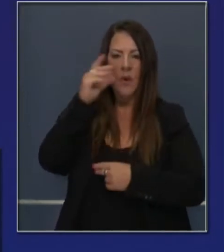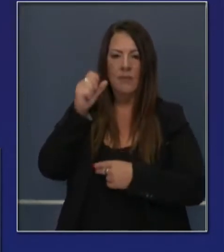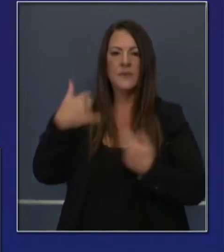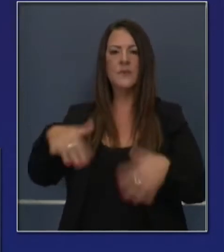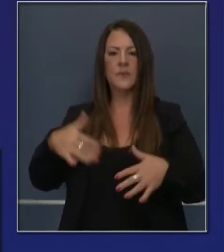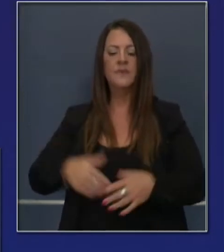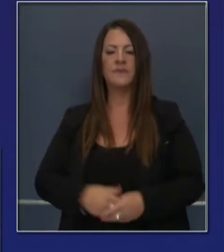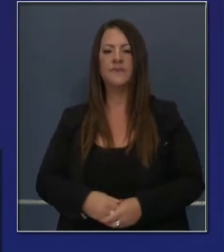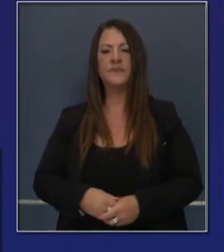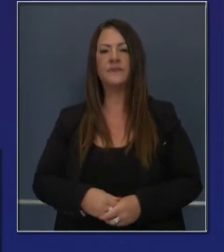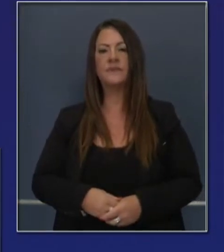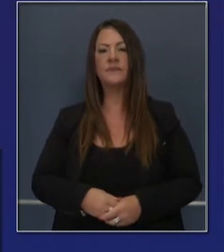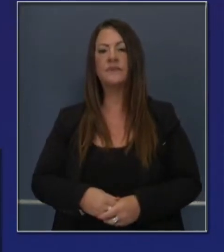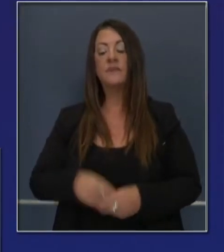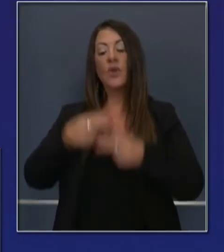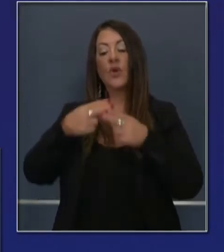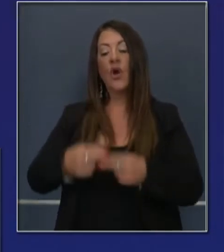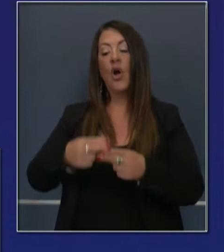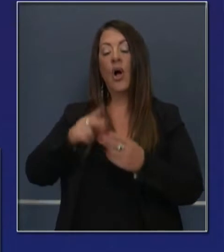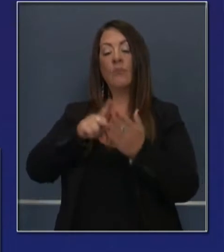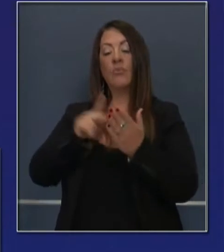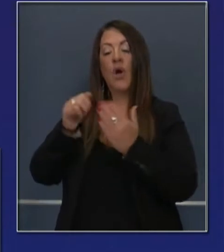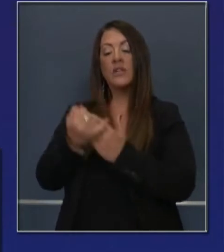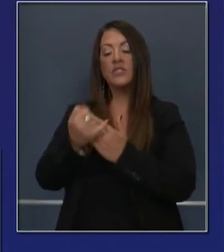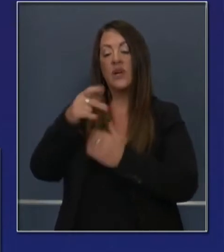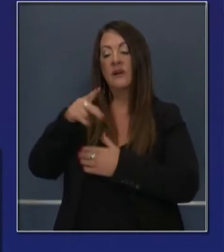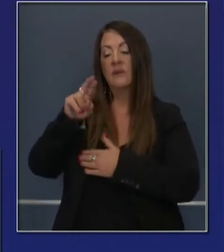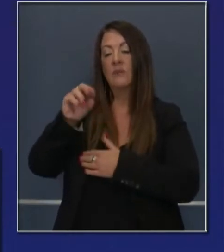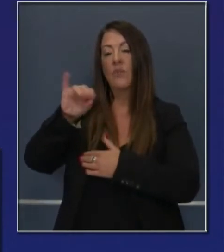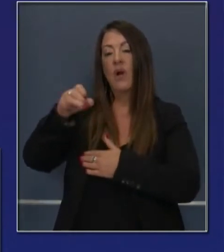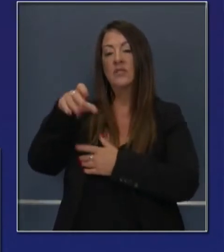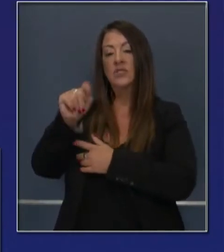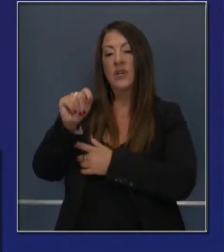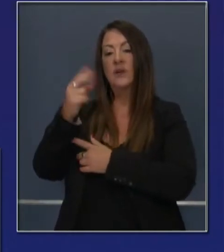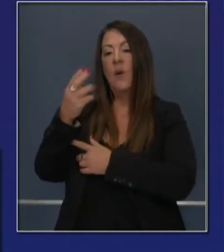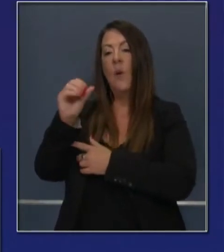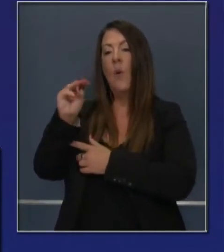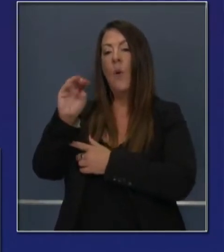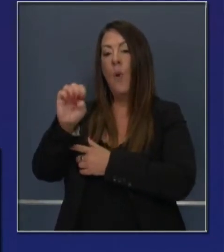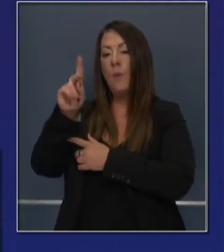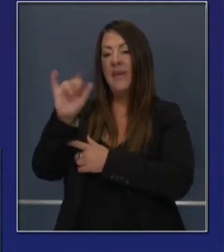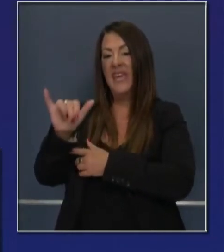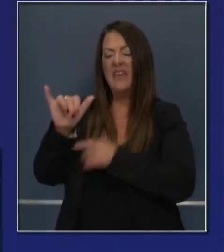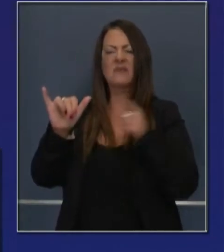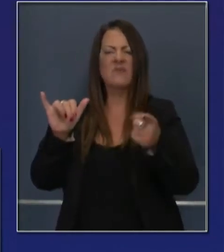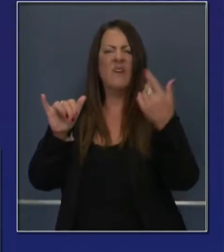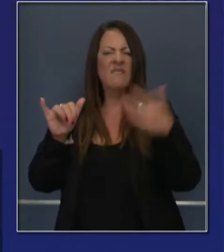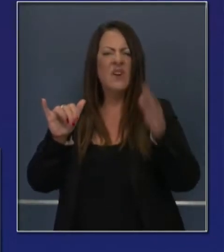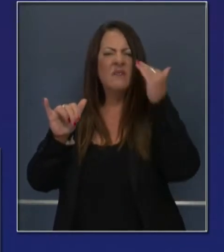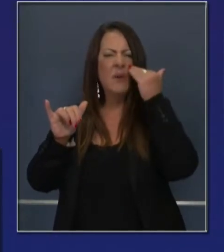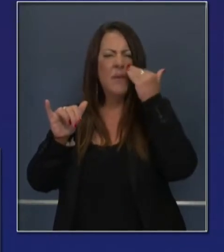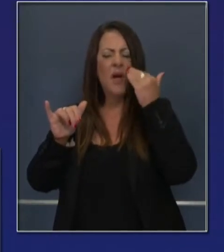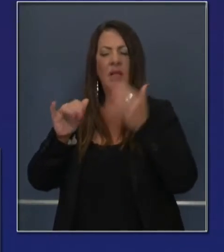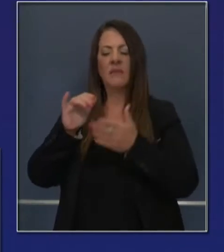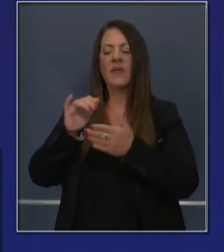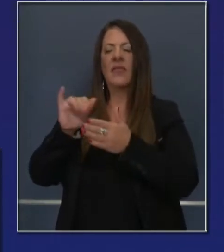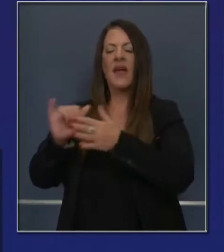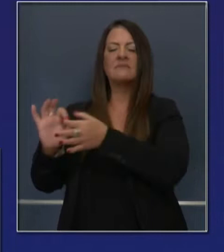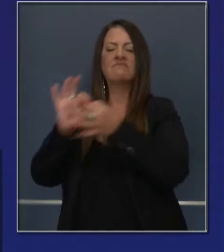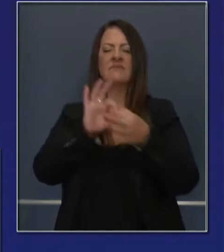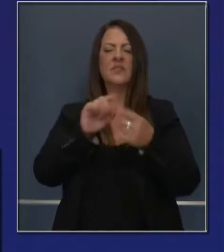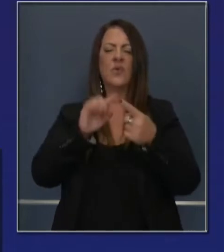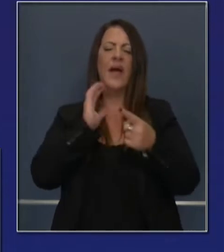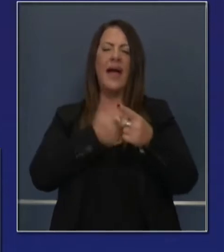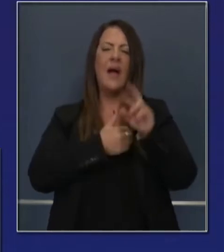efforts. Project Home Key comes from a program many of you are familiar with, which is our Room Key program.